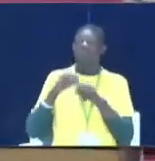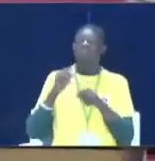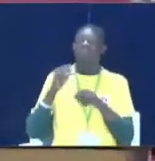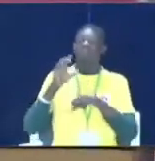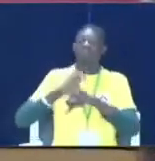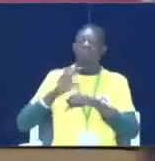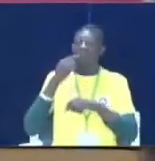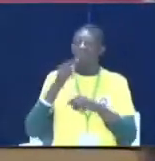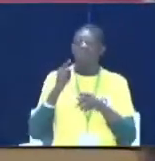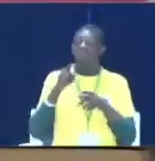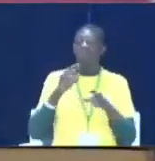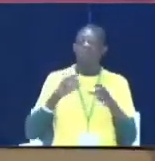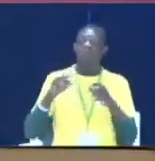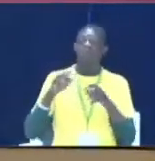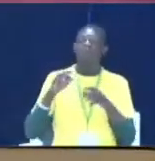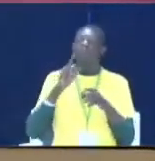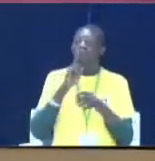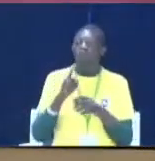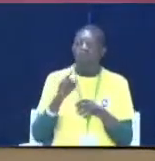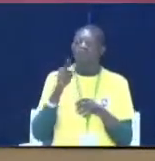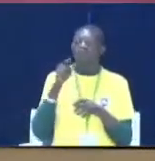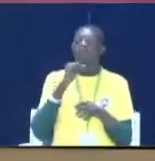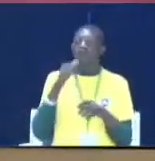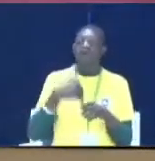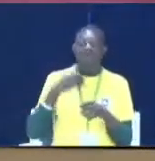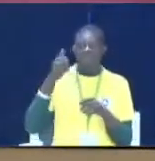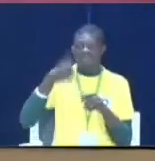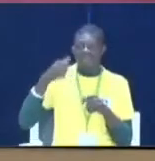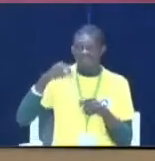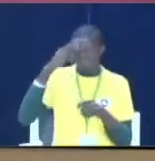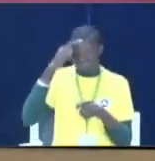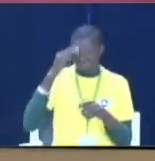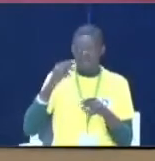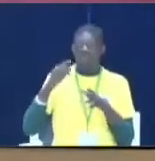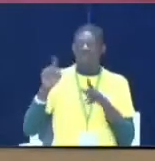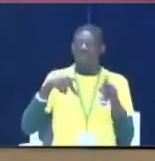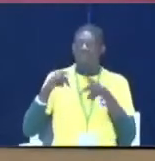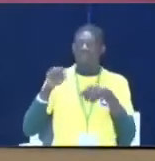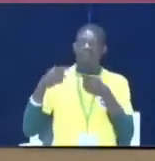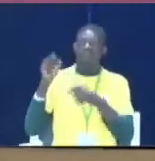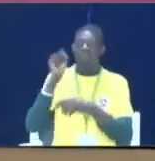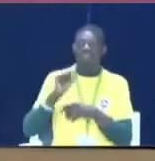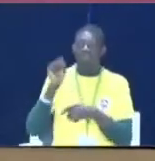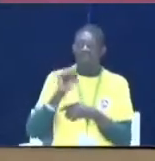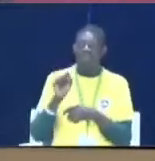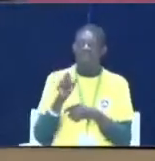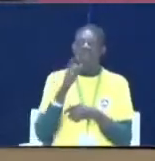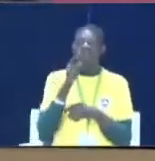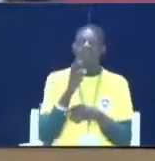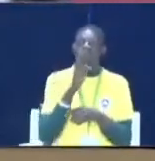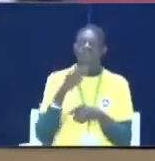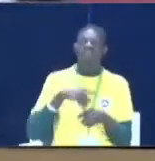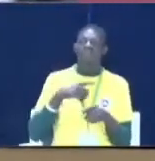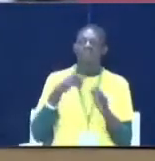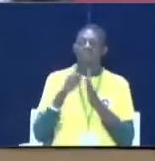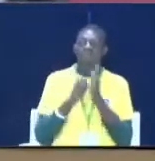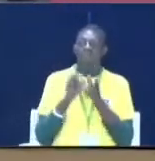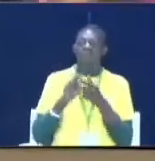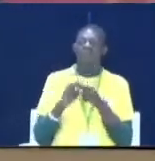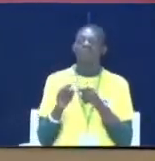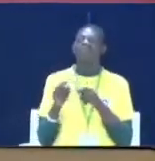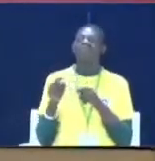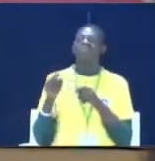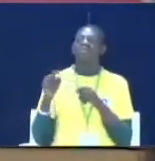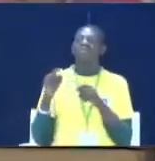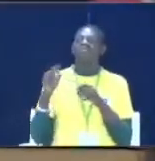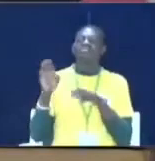tell you the truth. You don't have any reason attending some parties you are attending every Saturday. You are in Lagos or you are in a very busy city like